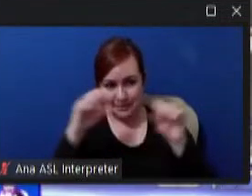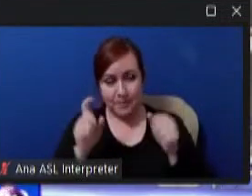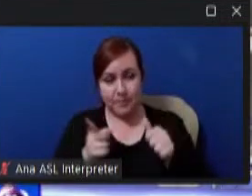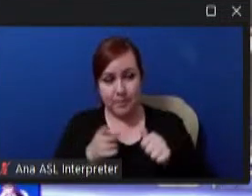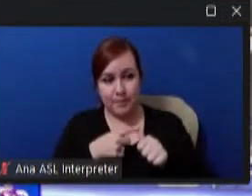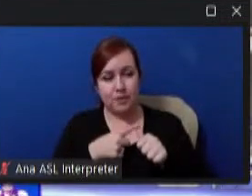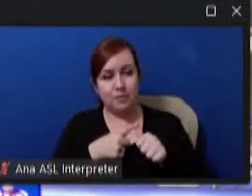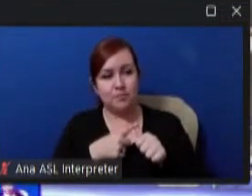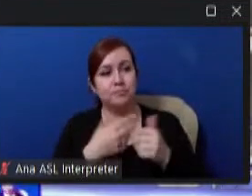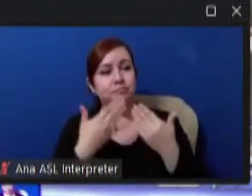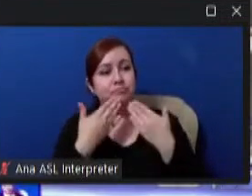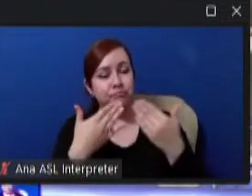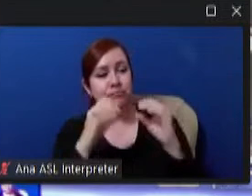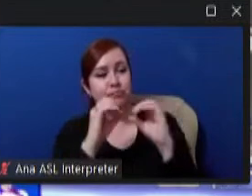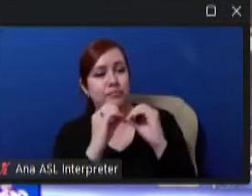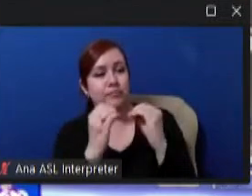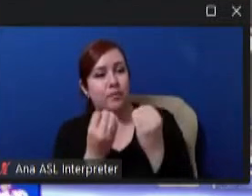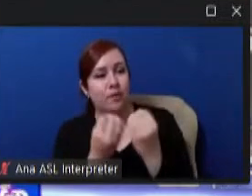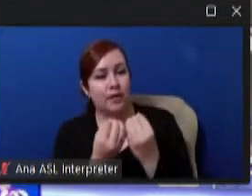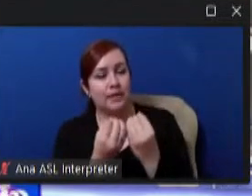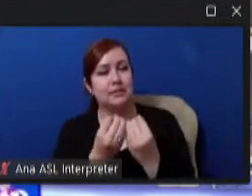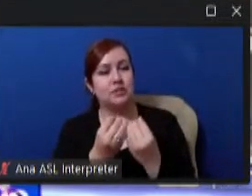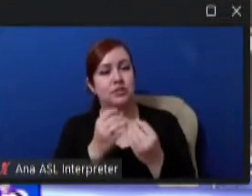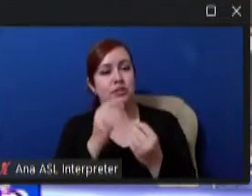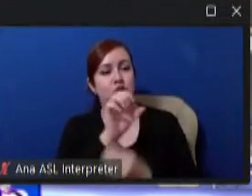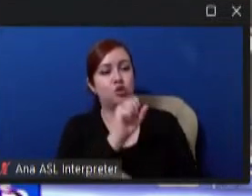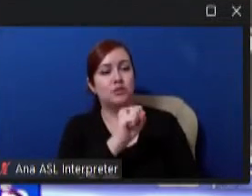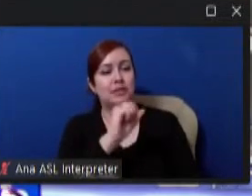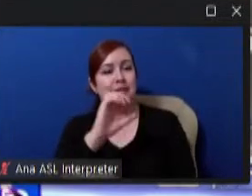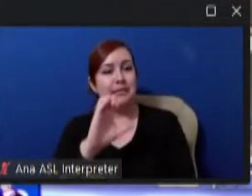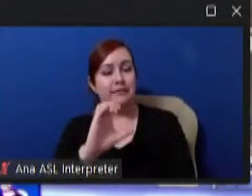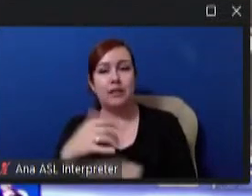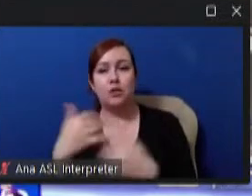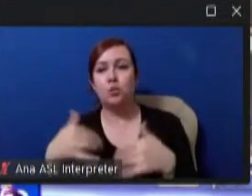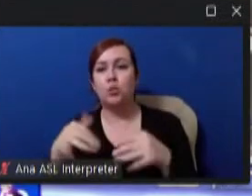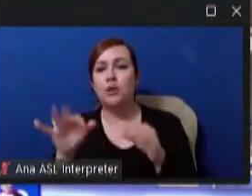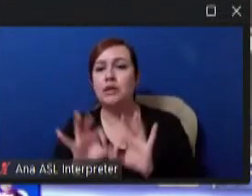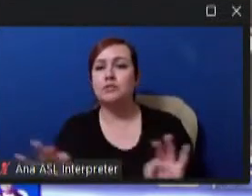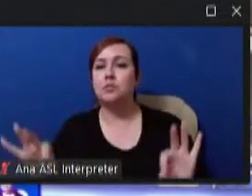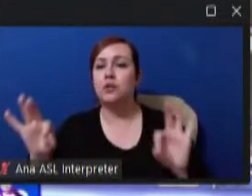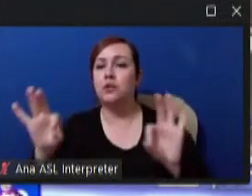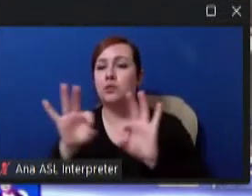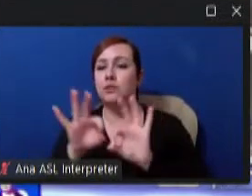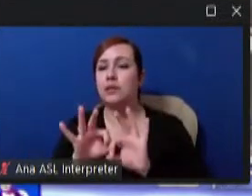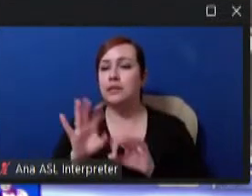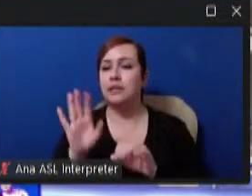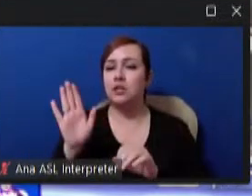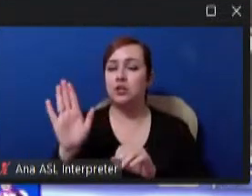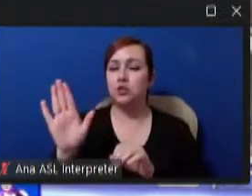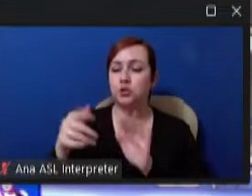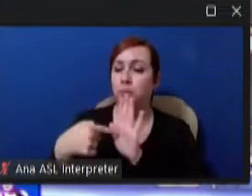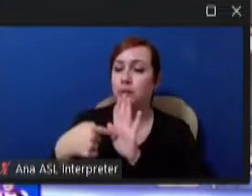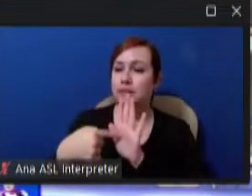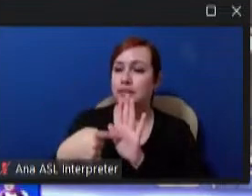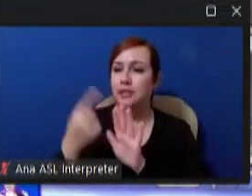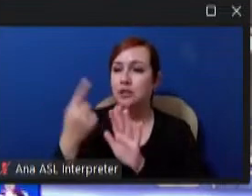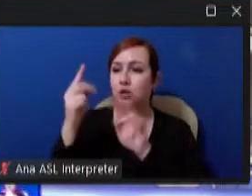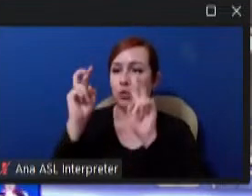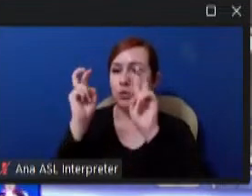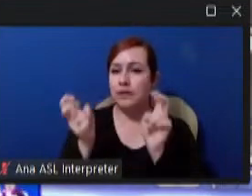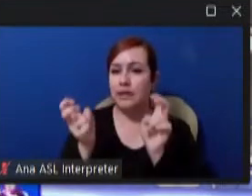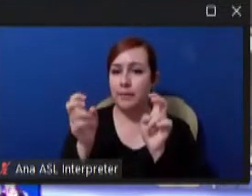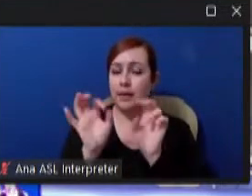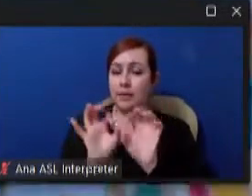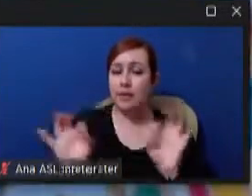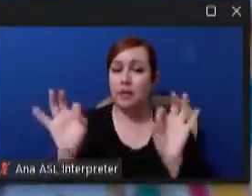Vice President. I would first like to extend my greetings to the representatives of civil society. It is so important to have